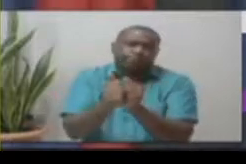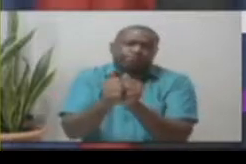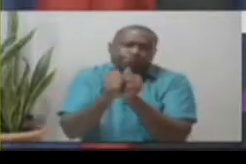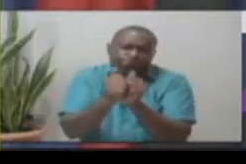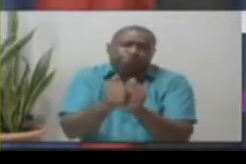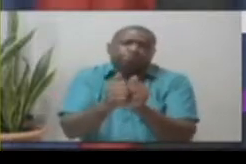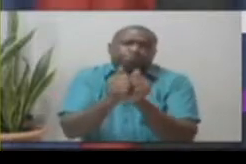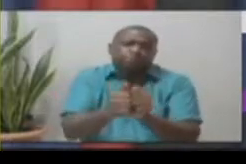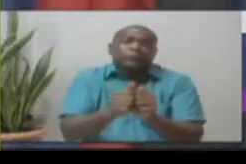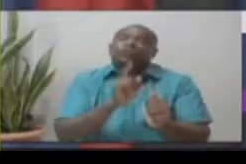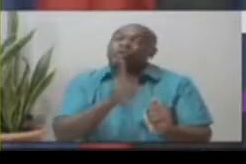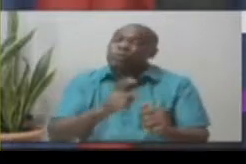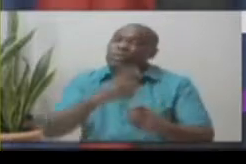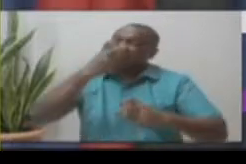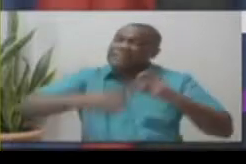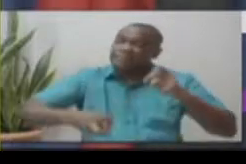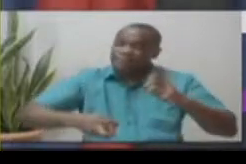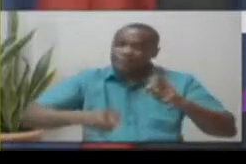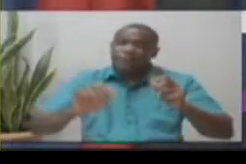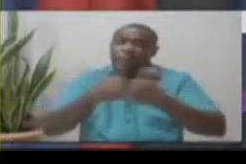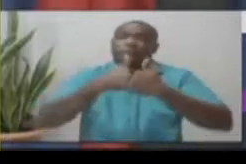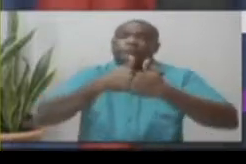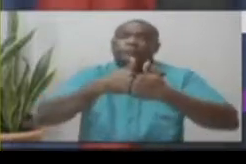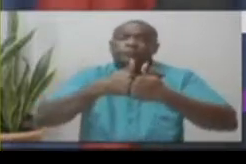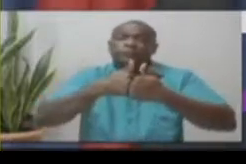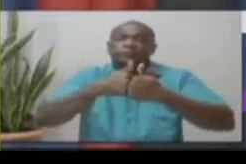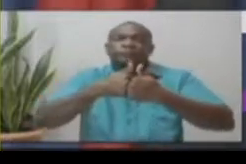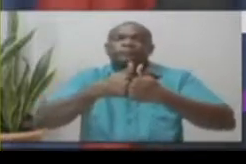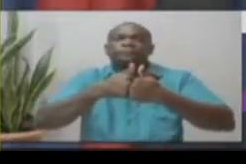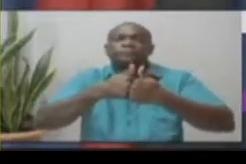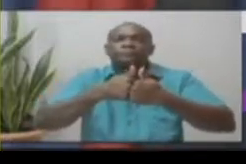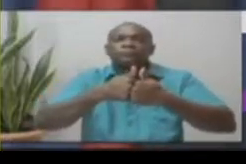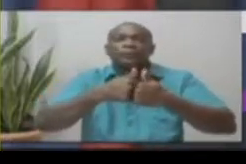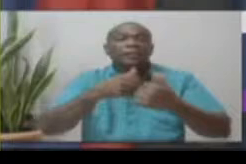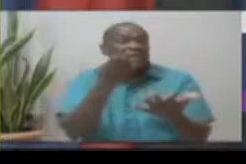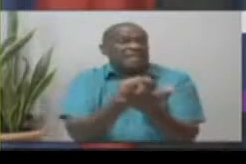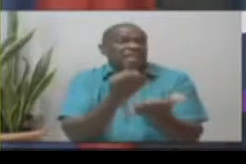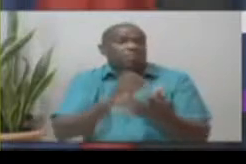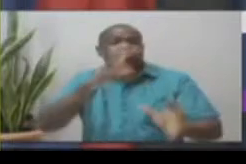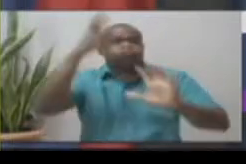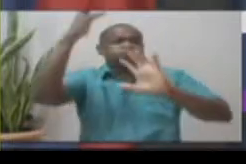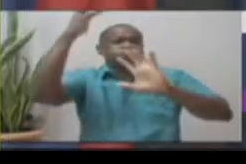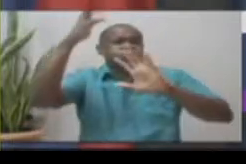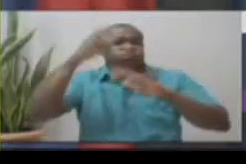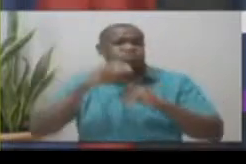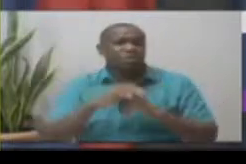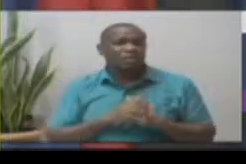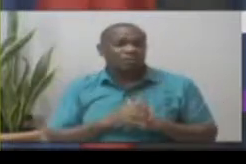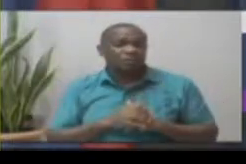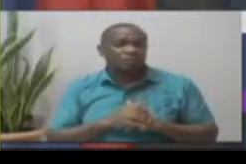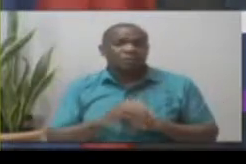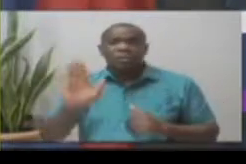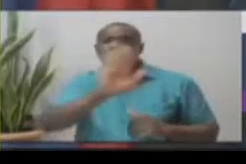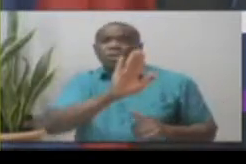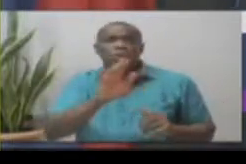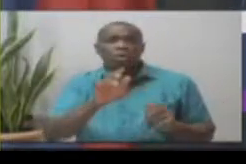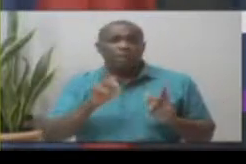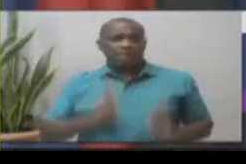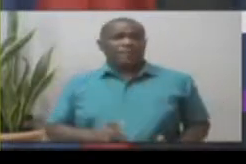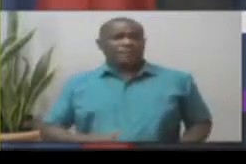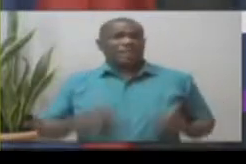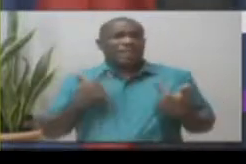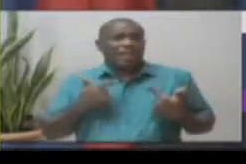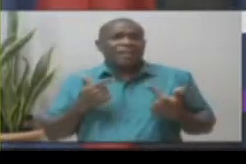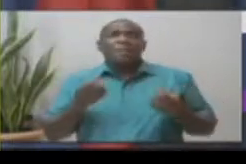has been virtually disastrous. From the personal standpoint, for very many people who live at the edge of the